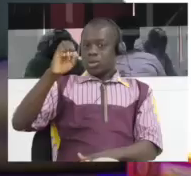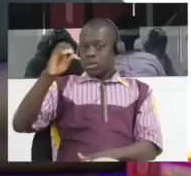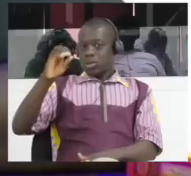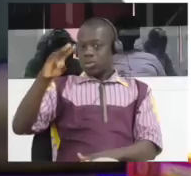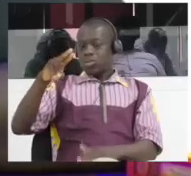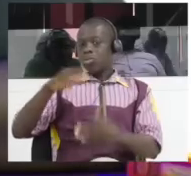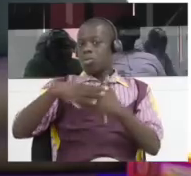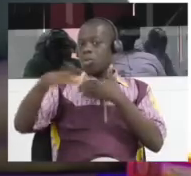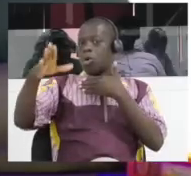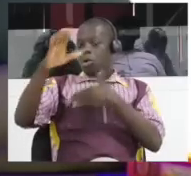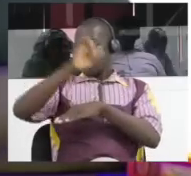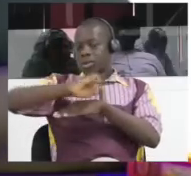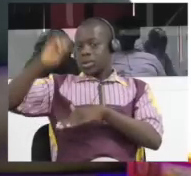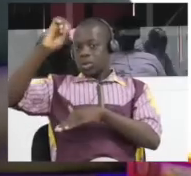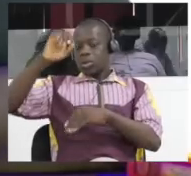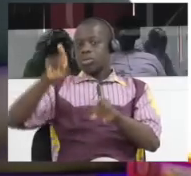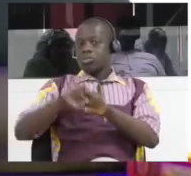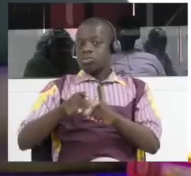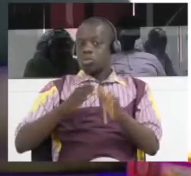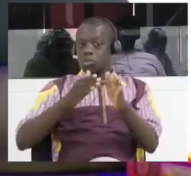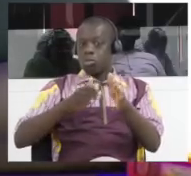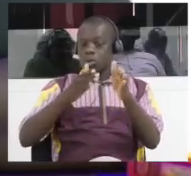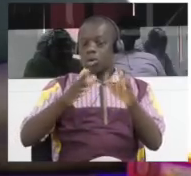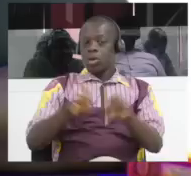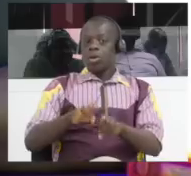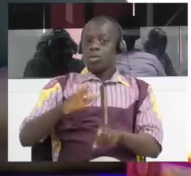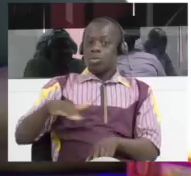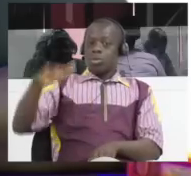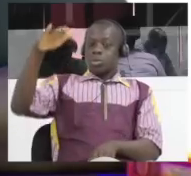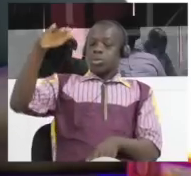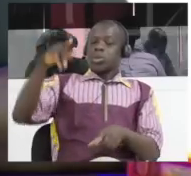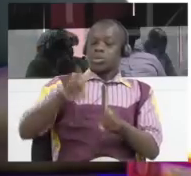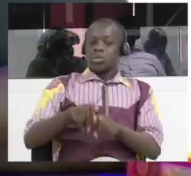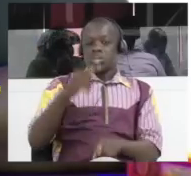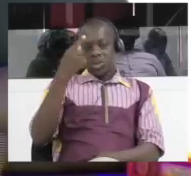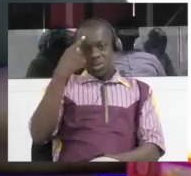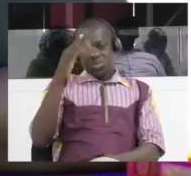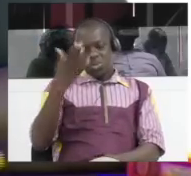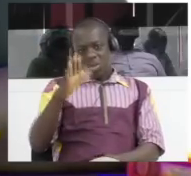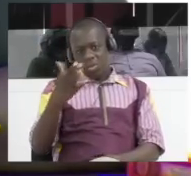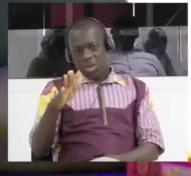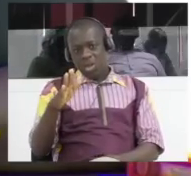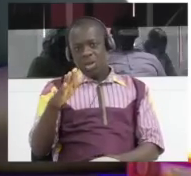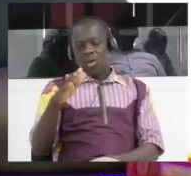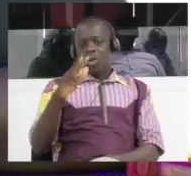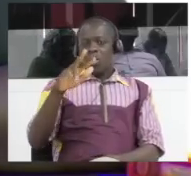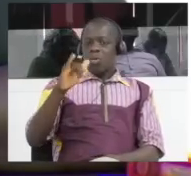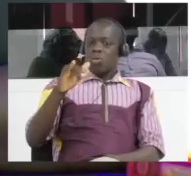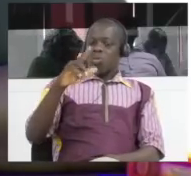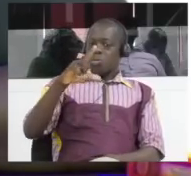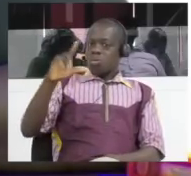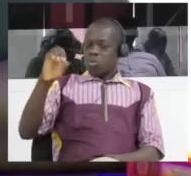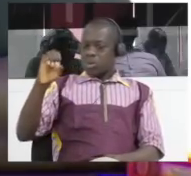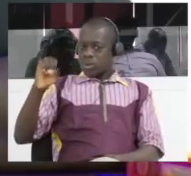remember specifically, but in the order of our commissioning and promotion, it was Jata or Wilson